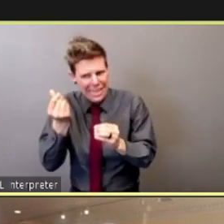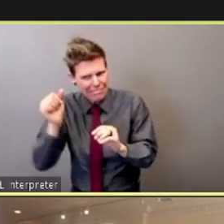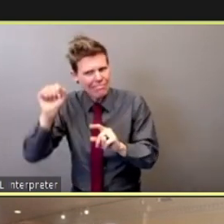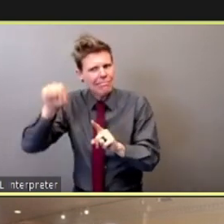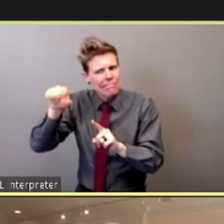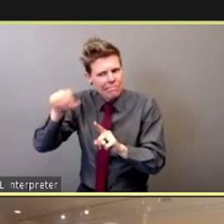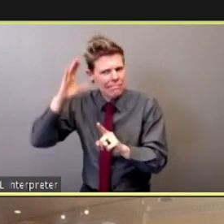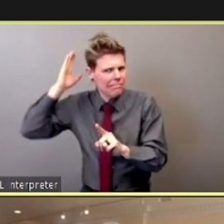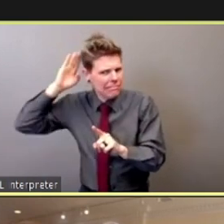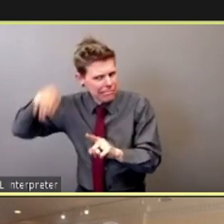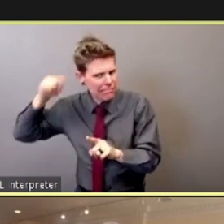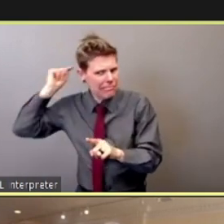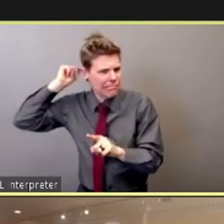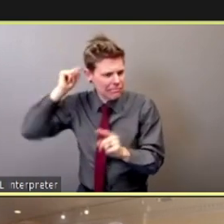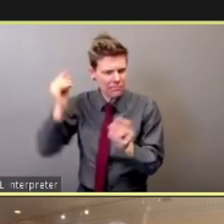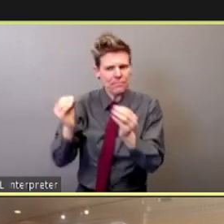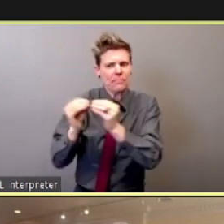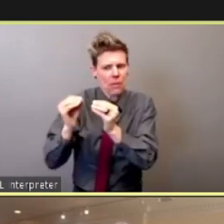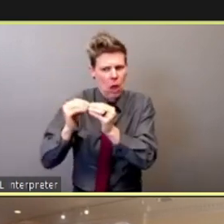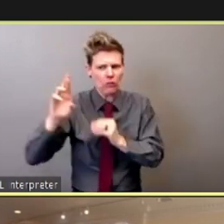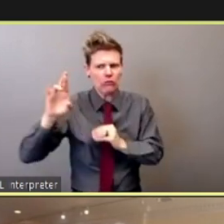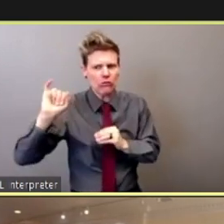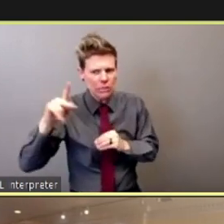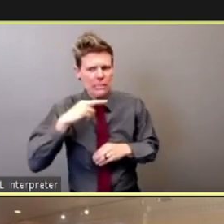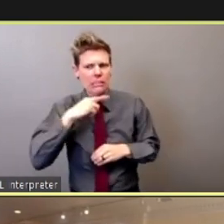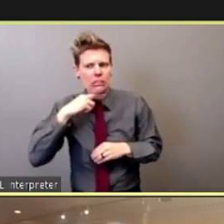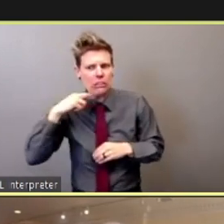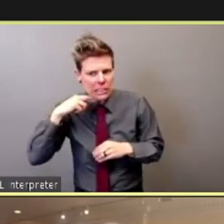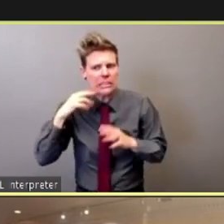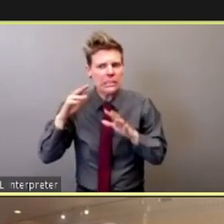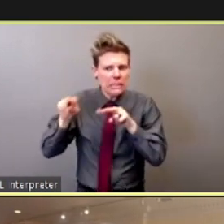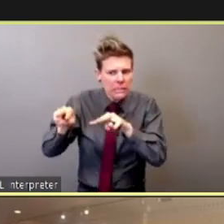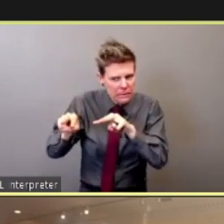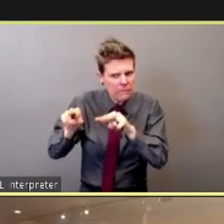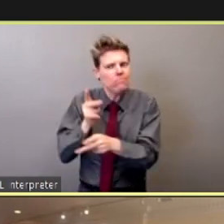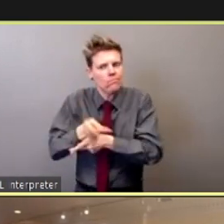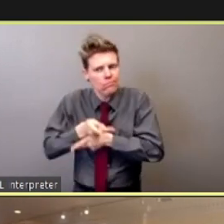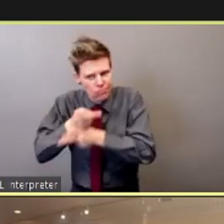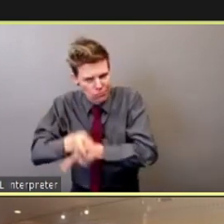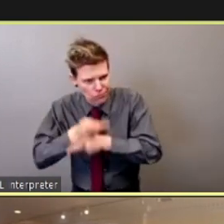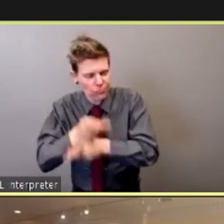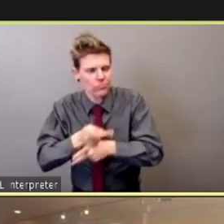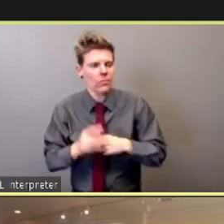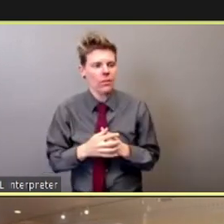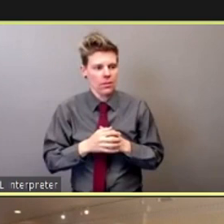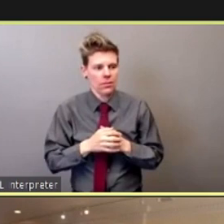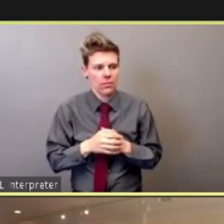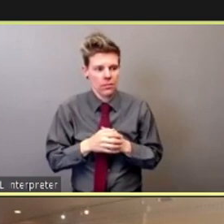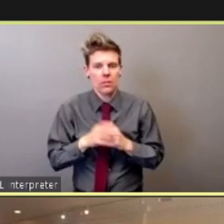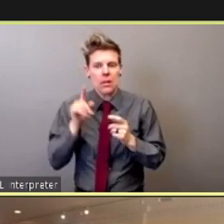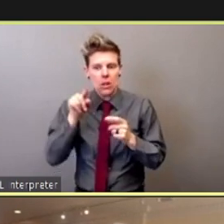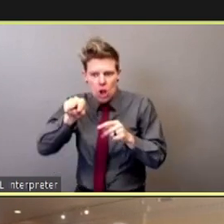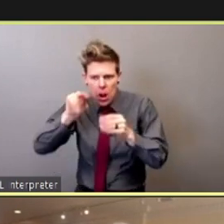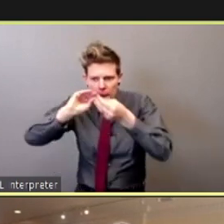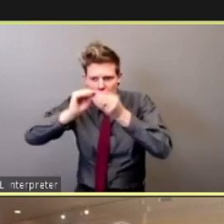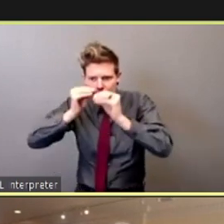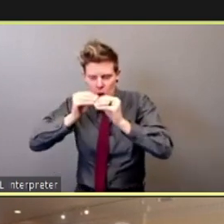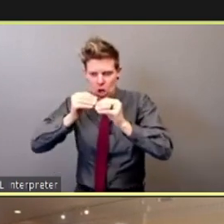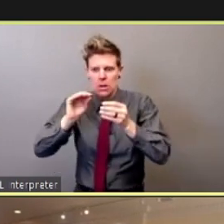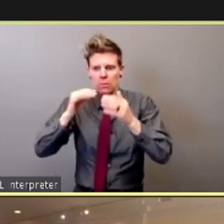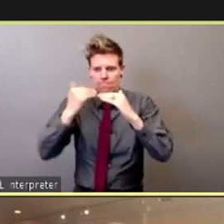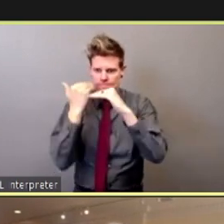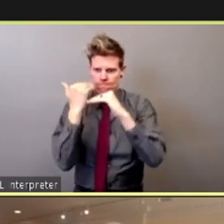examples. You increase the amount of people who can be at essential retail. That's small businesses. We allow